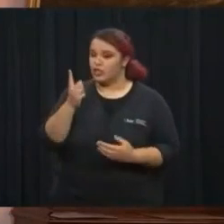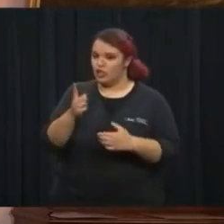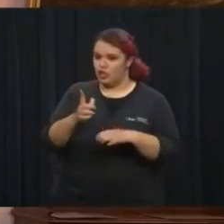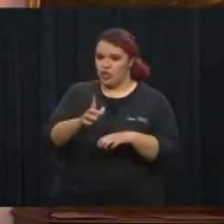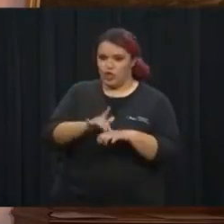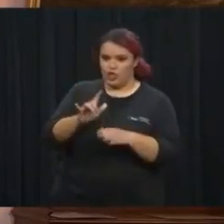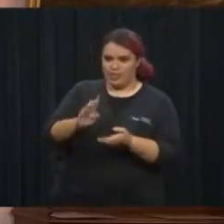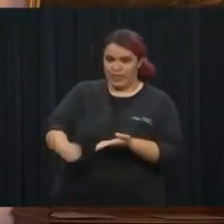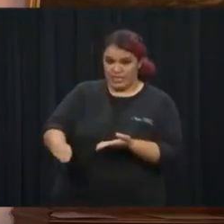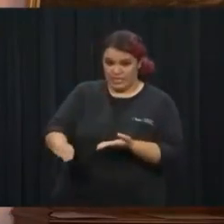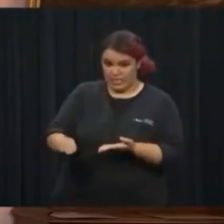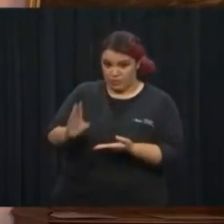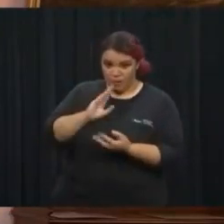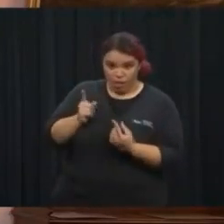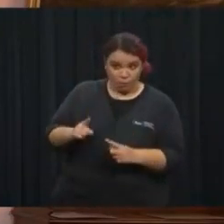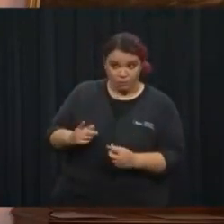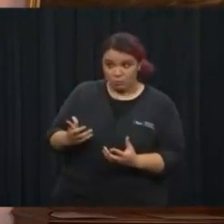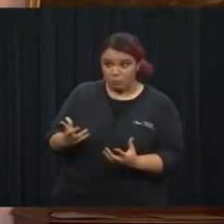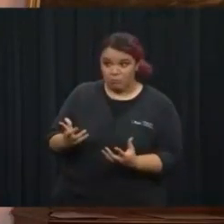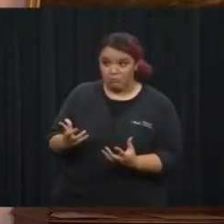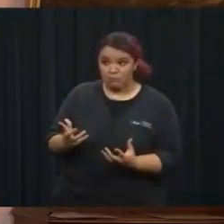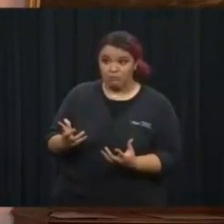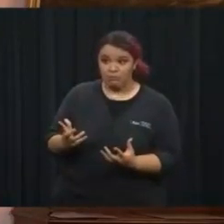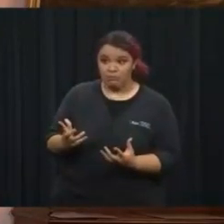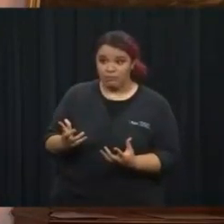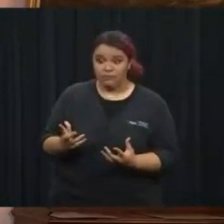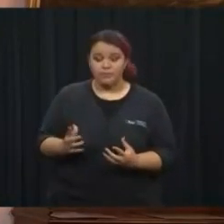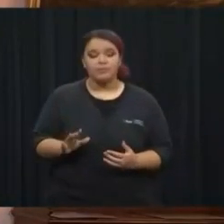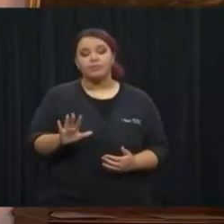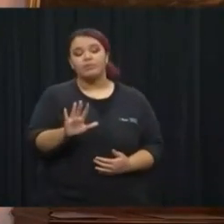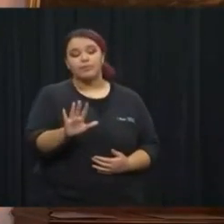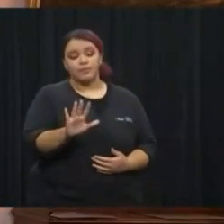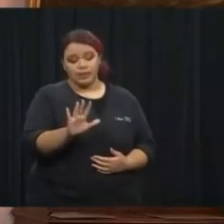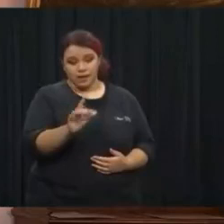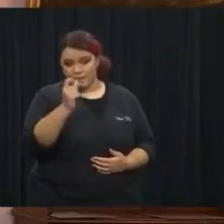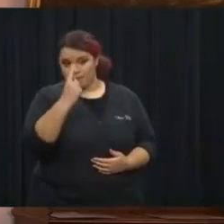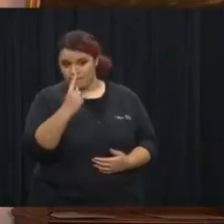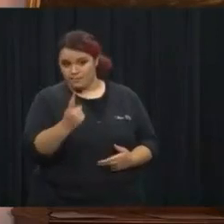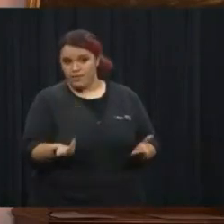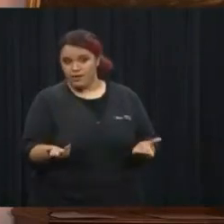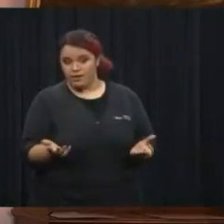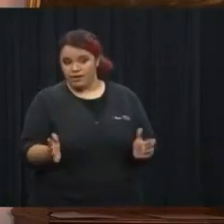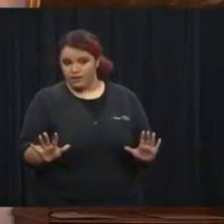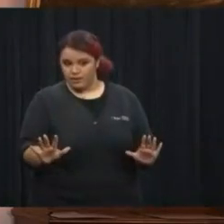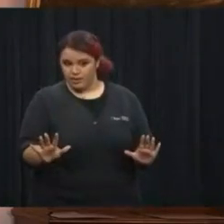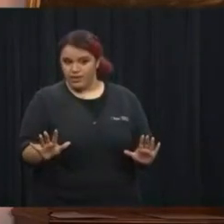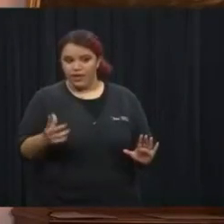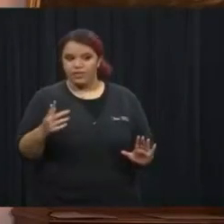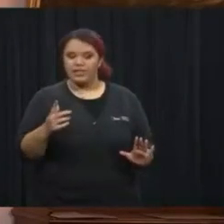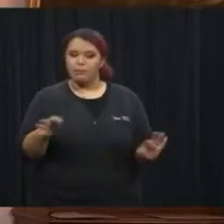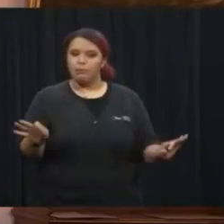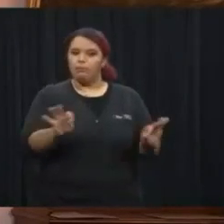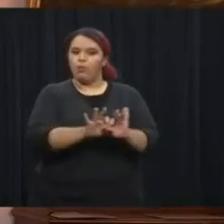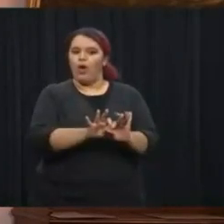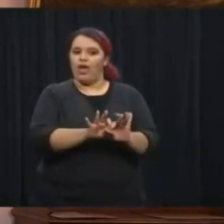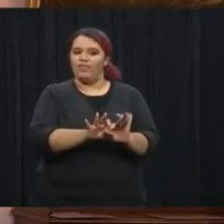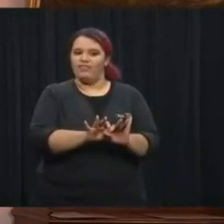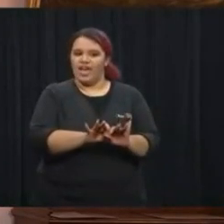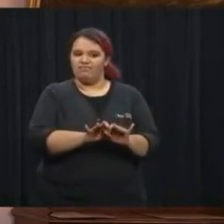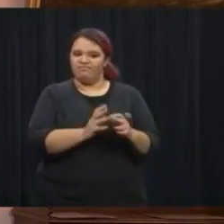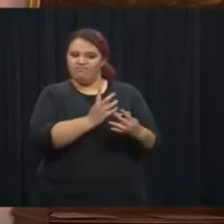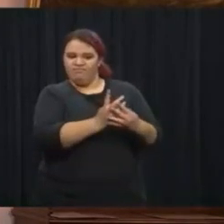Sierra Johnson, 10 TV News. As we work to eliminate that risk of clusters and the community spread, any thoughts on the plans or orders in the pipeline regarding our jails